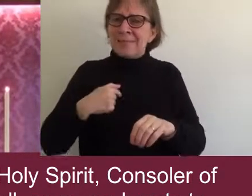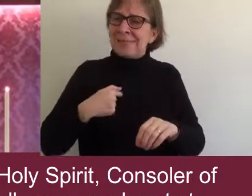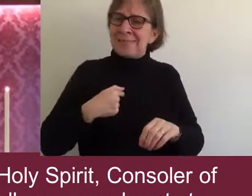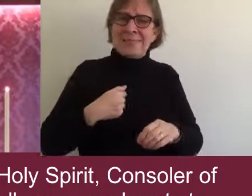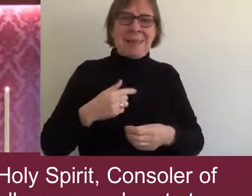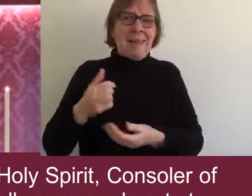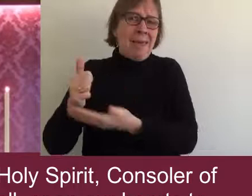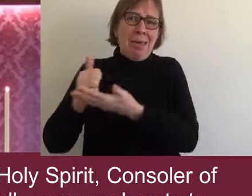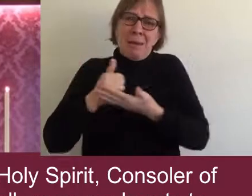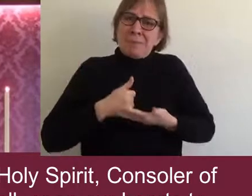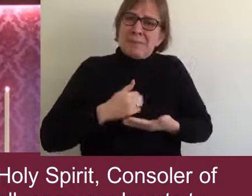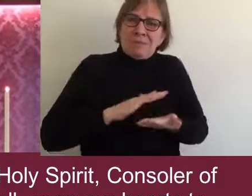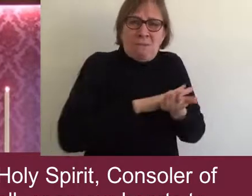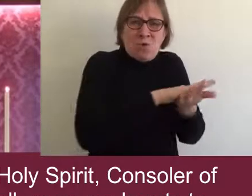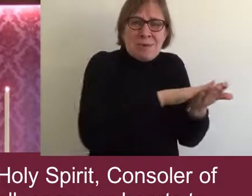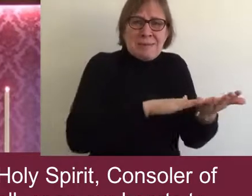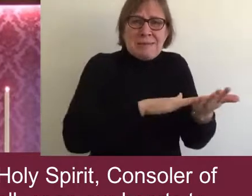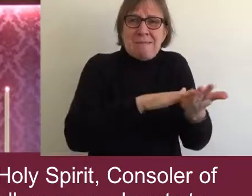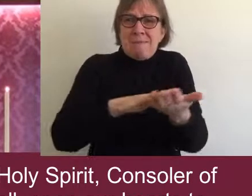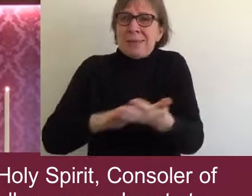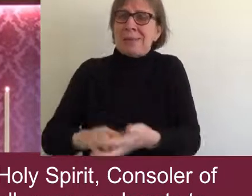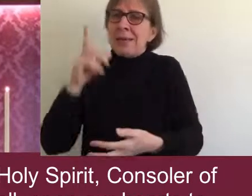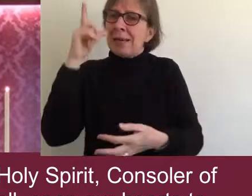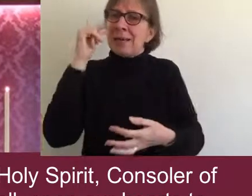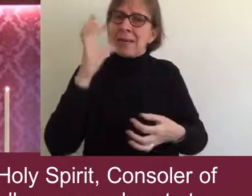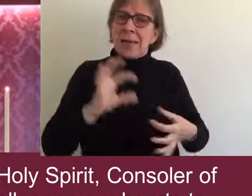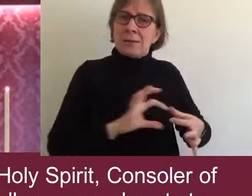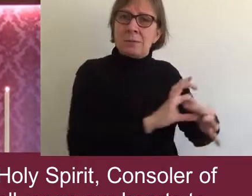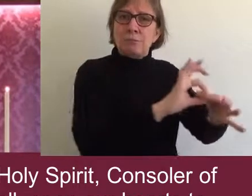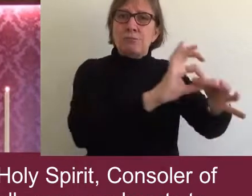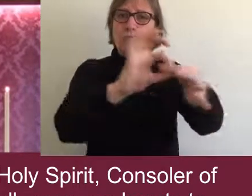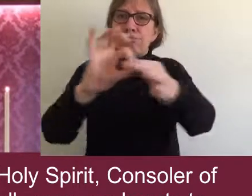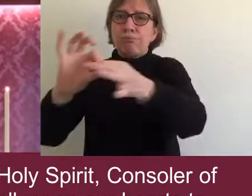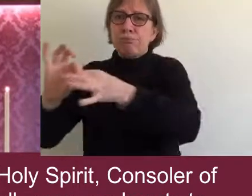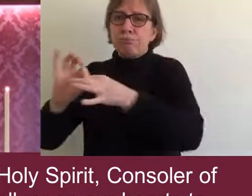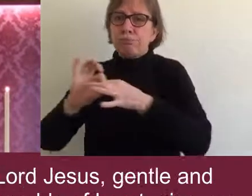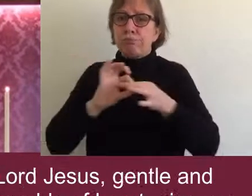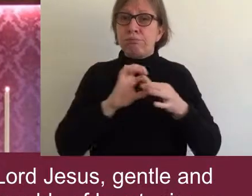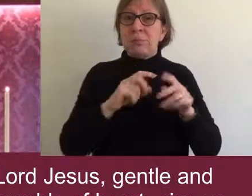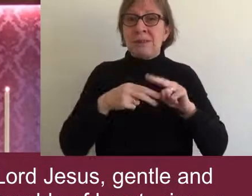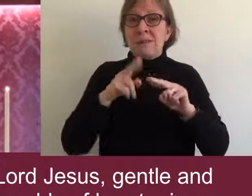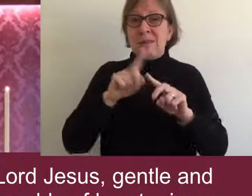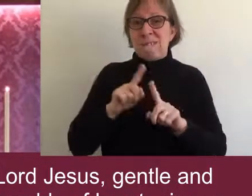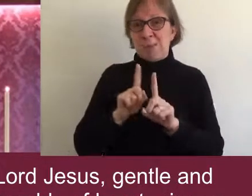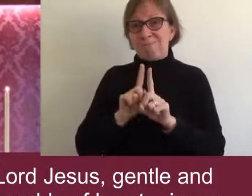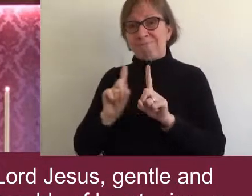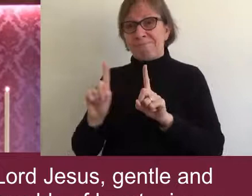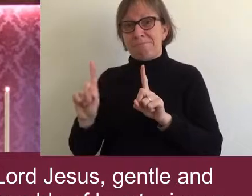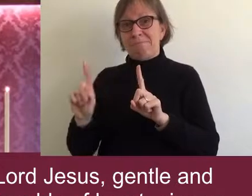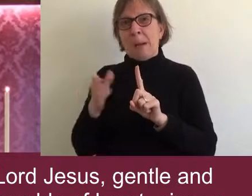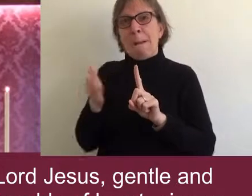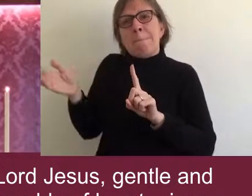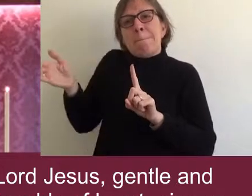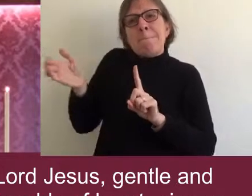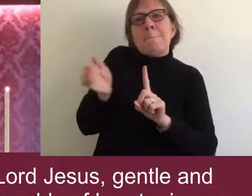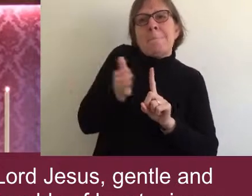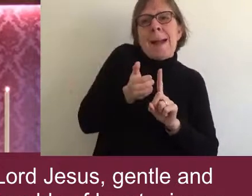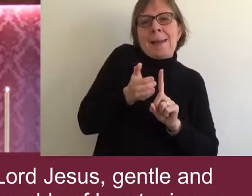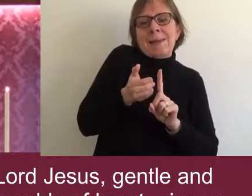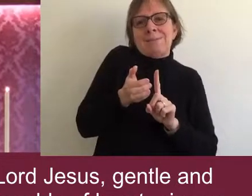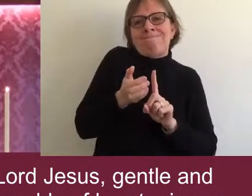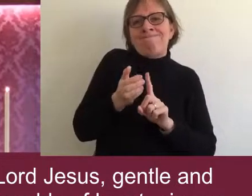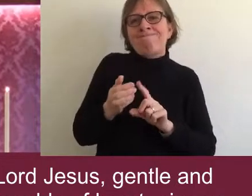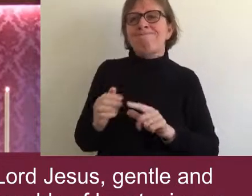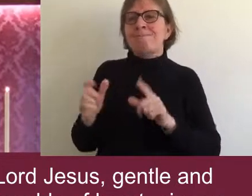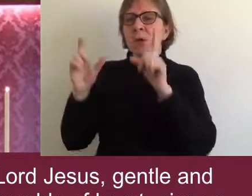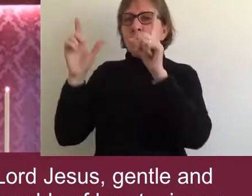reconciliation, and bring us back from our wandering. Lord Jesus, gentle